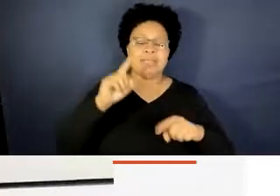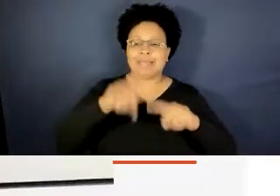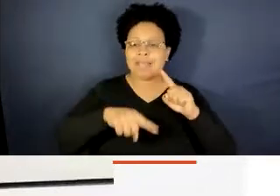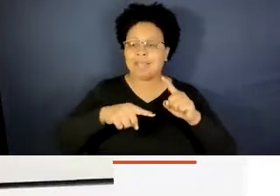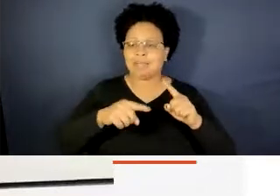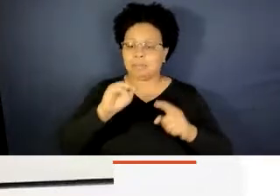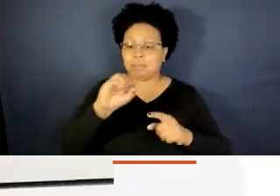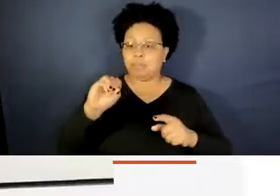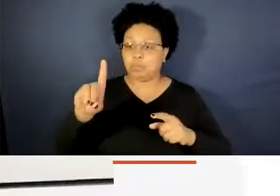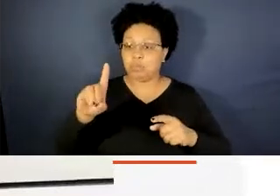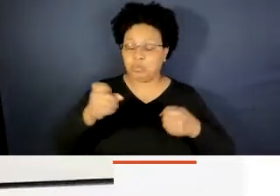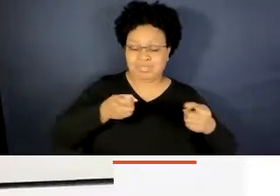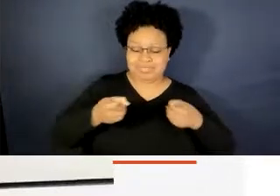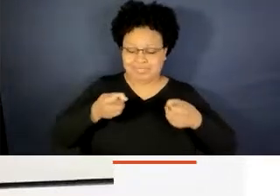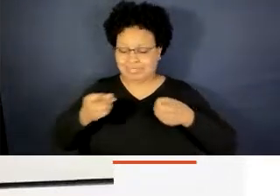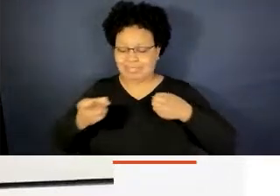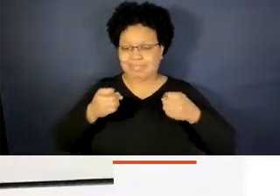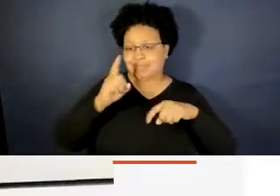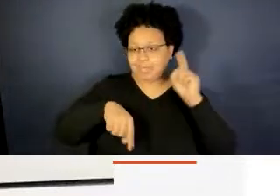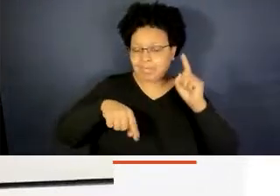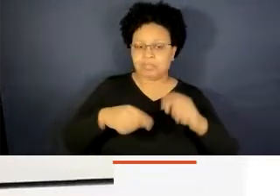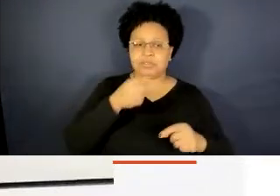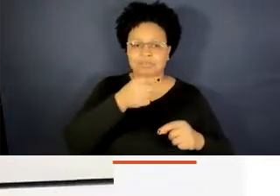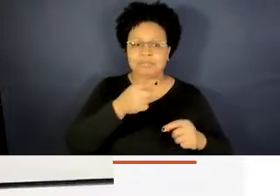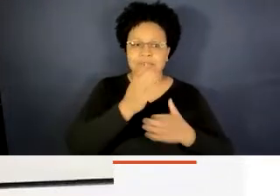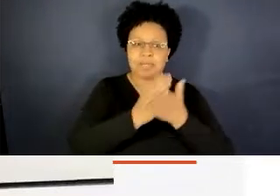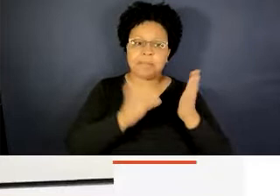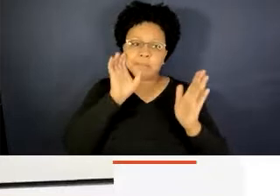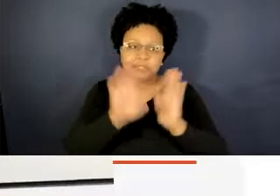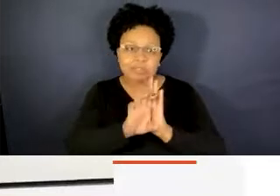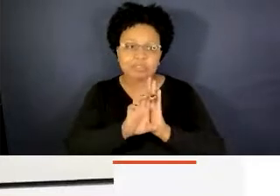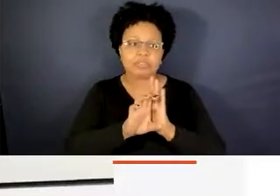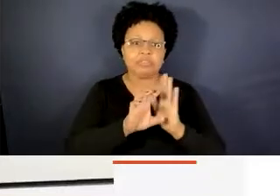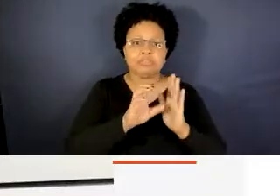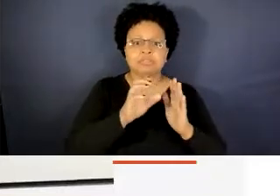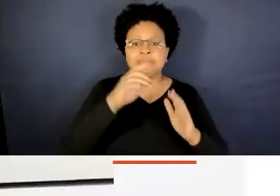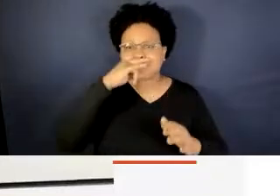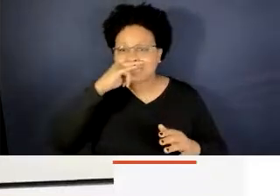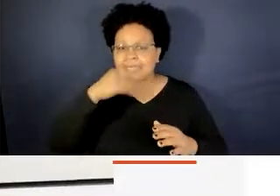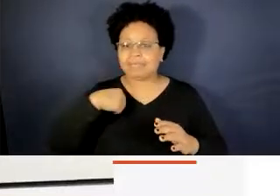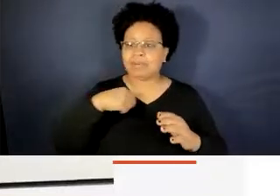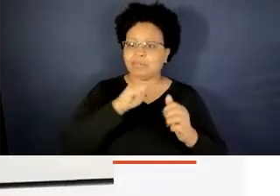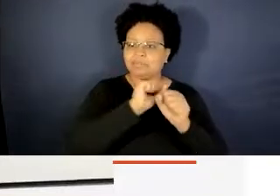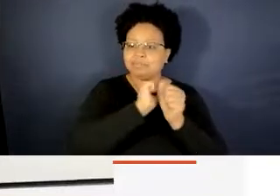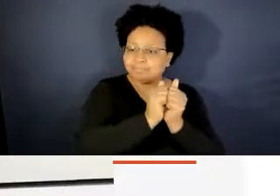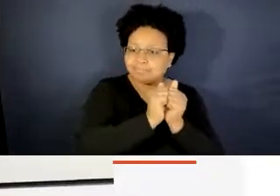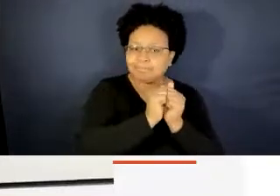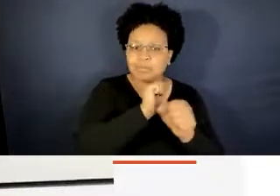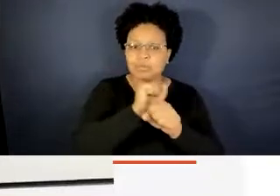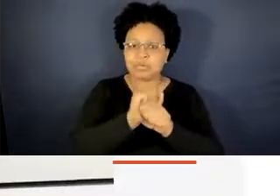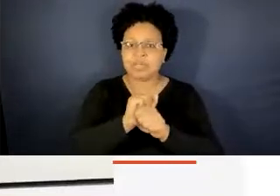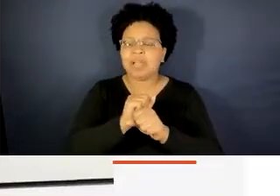into behavior issues. So this is the picture of some kids I worked with a few years ago. That was kind of what we would consider written